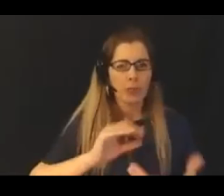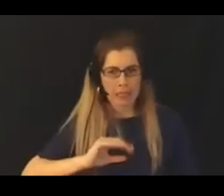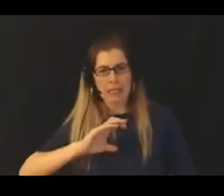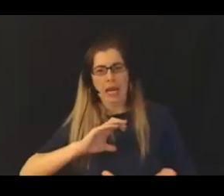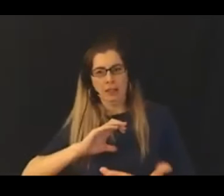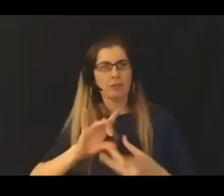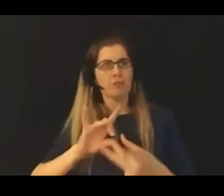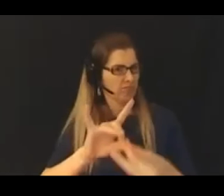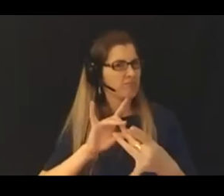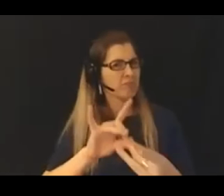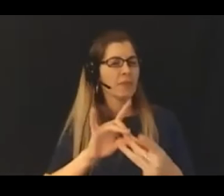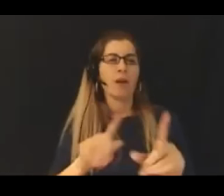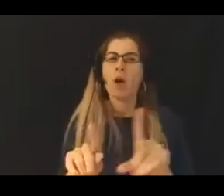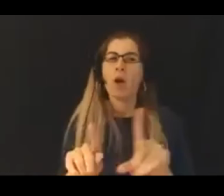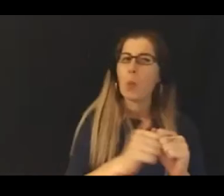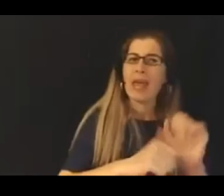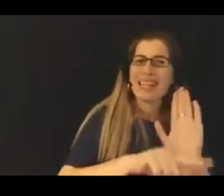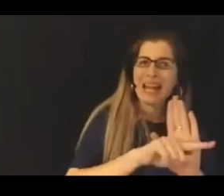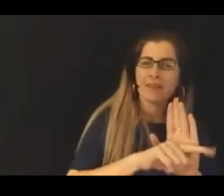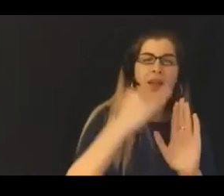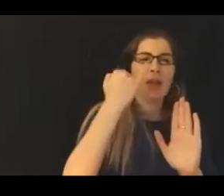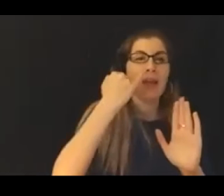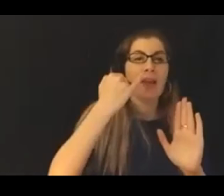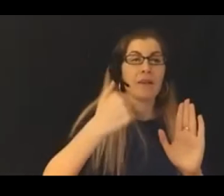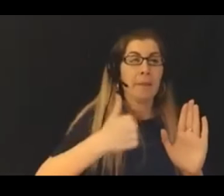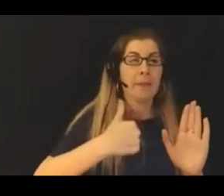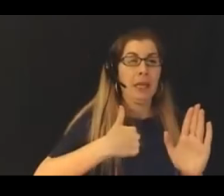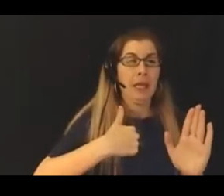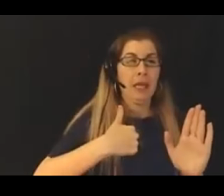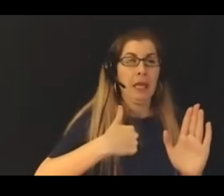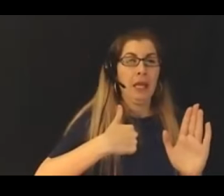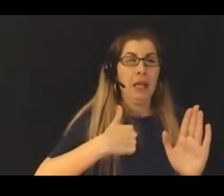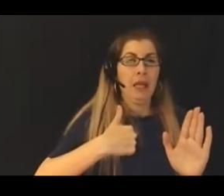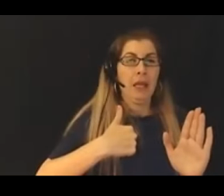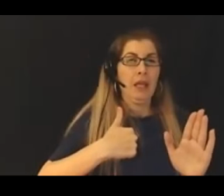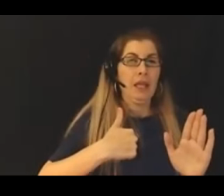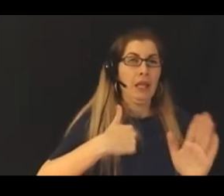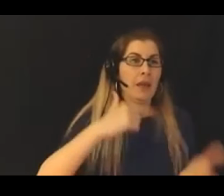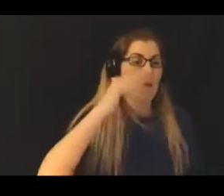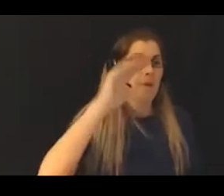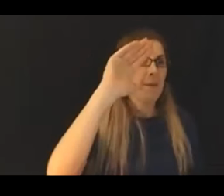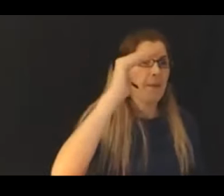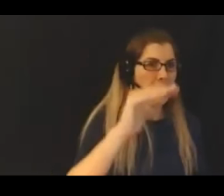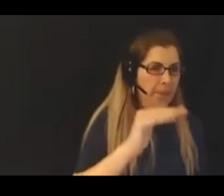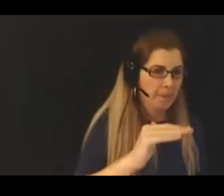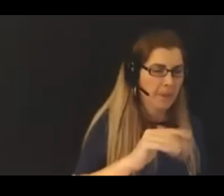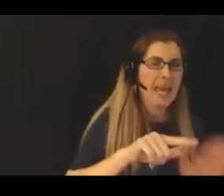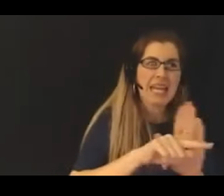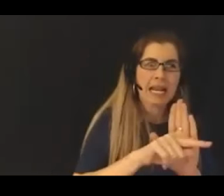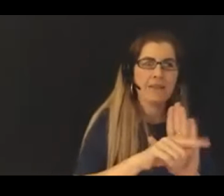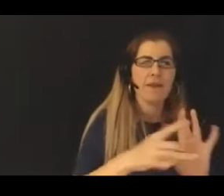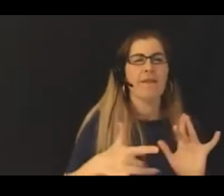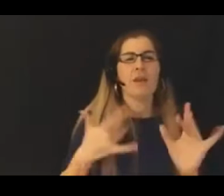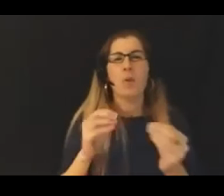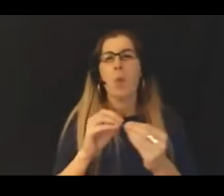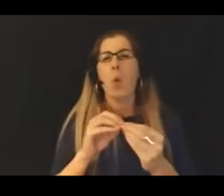with negative affect. So the more you decreased in your negative affect, then the more socially connected you are feeling.